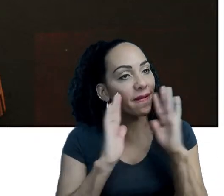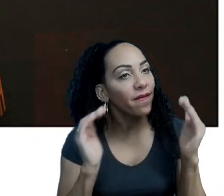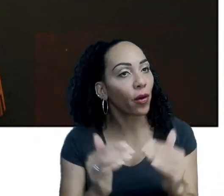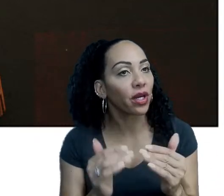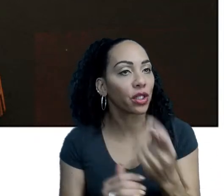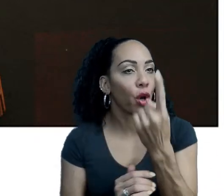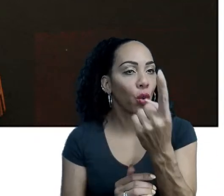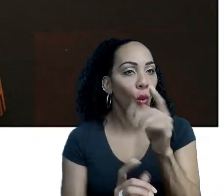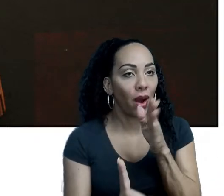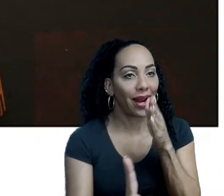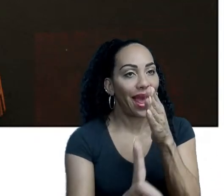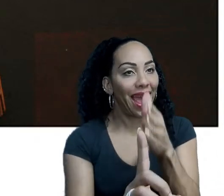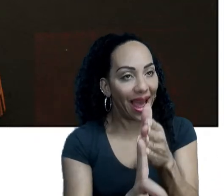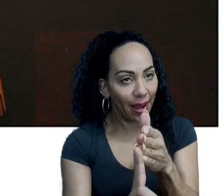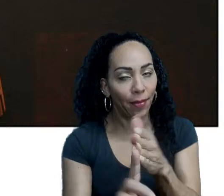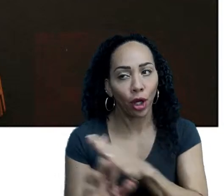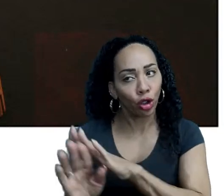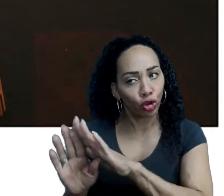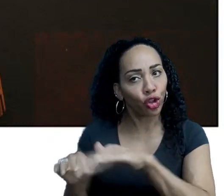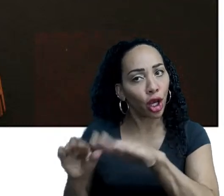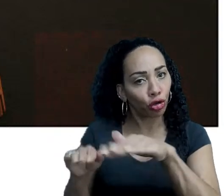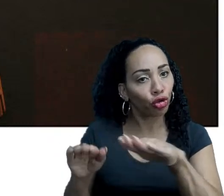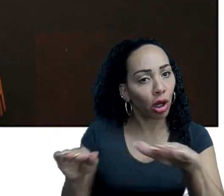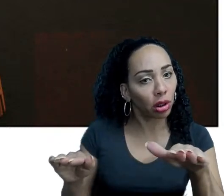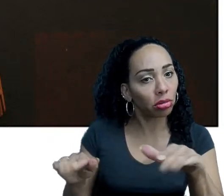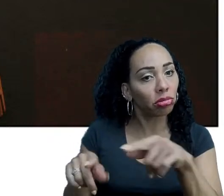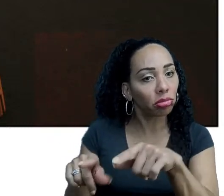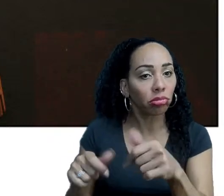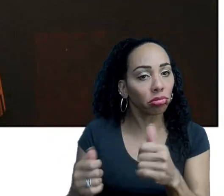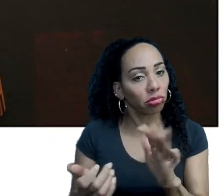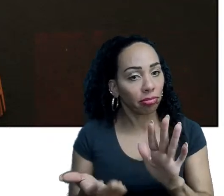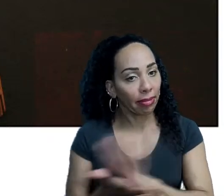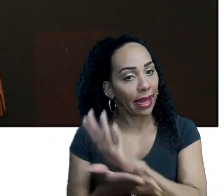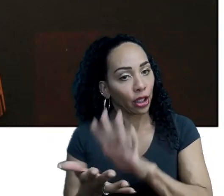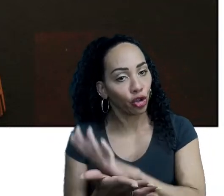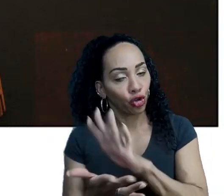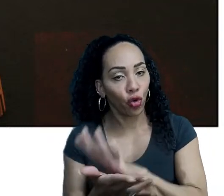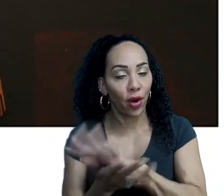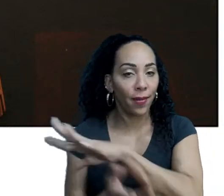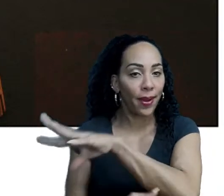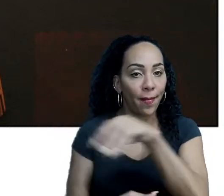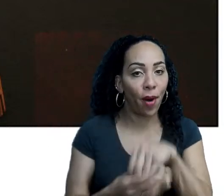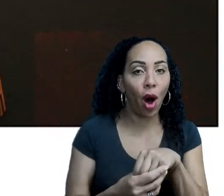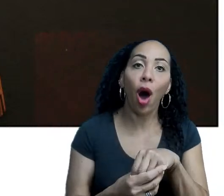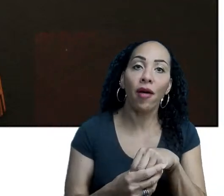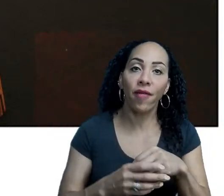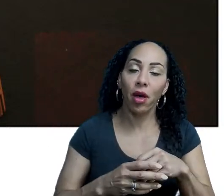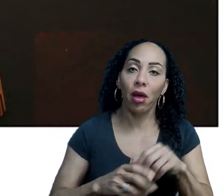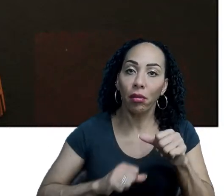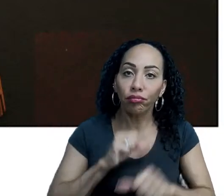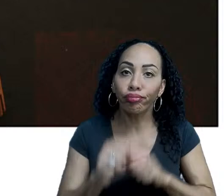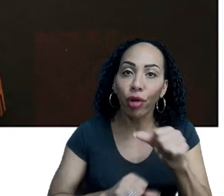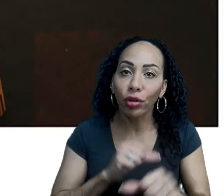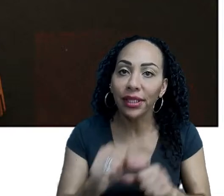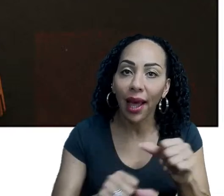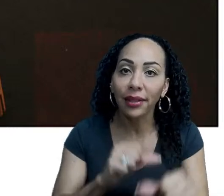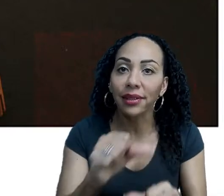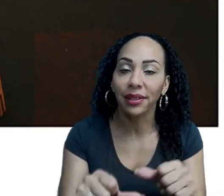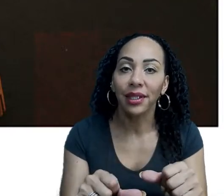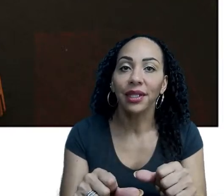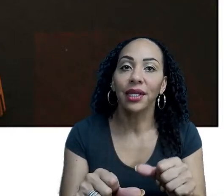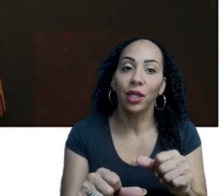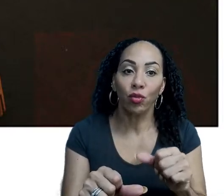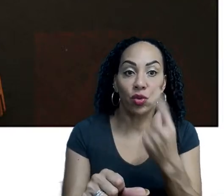that as long as you make sure everyone's heard and everyone's listened to, the idea of sitting around in a circle and chatting about what's